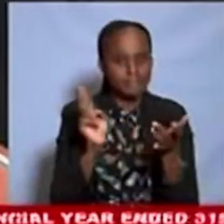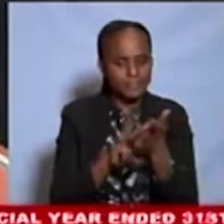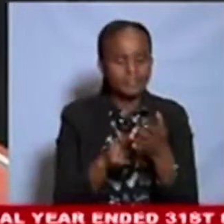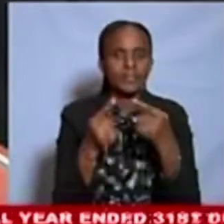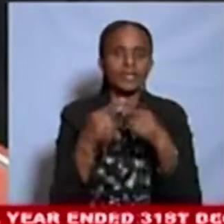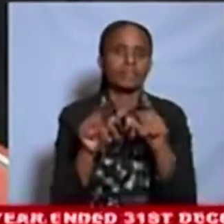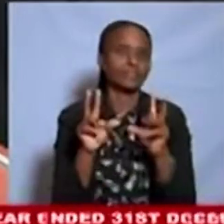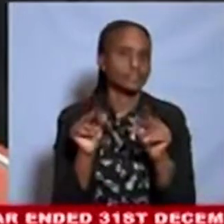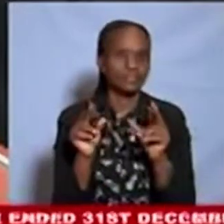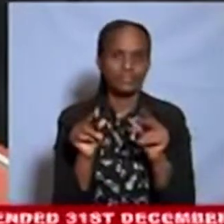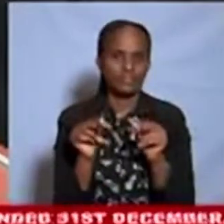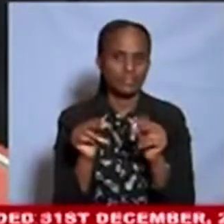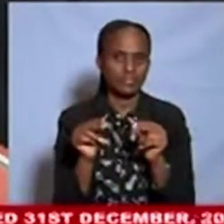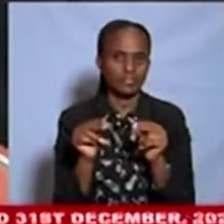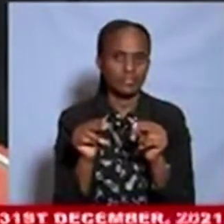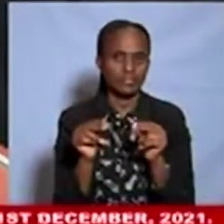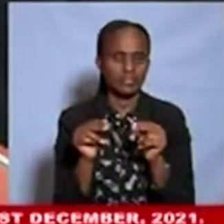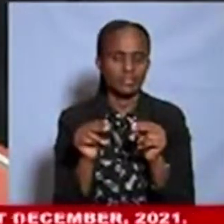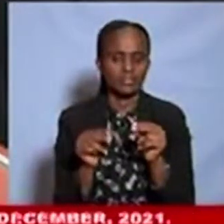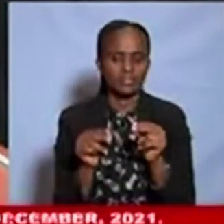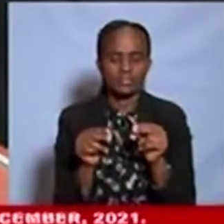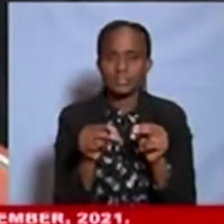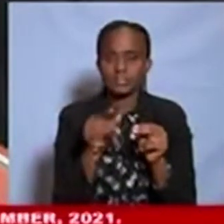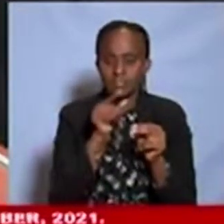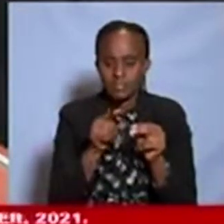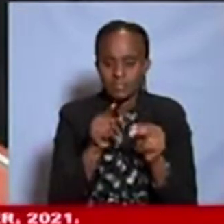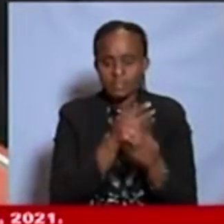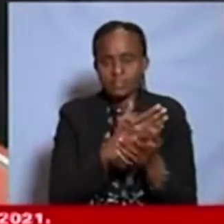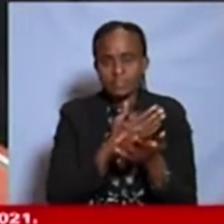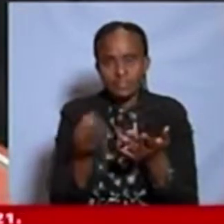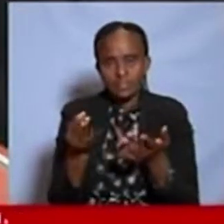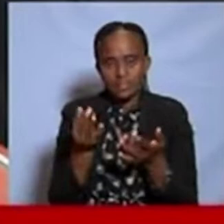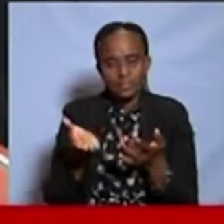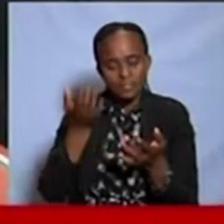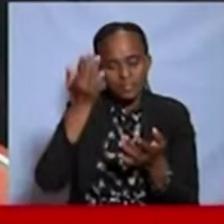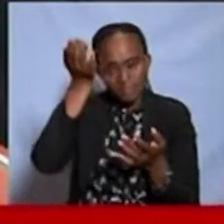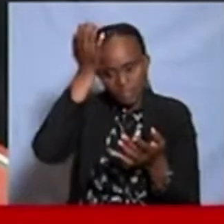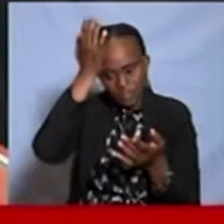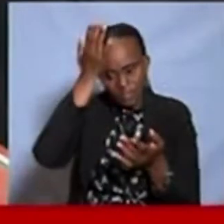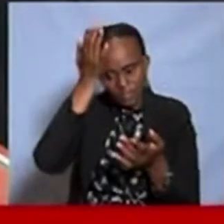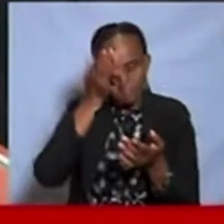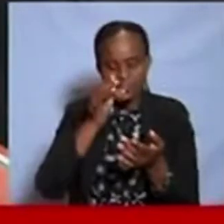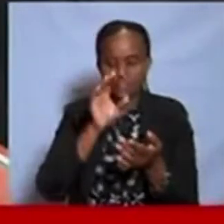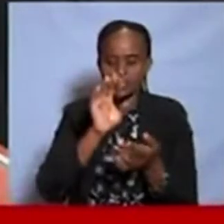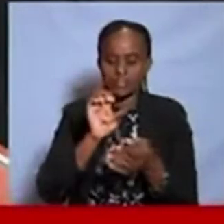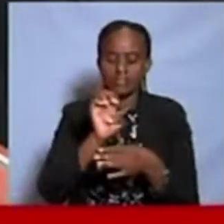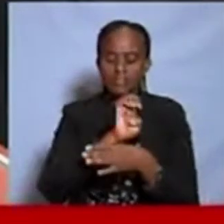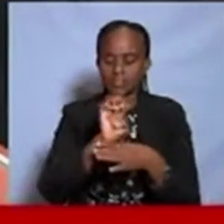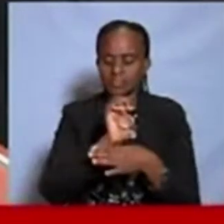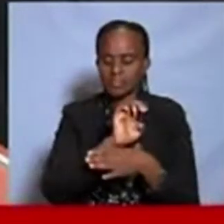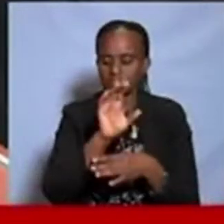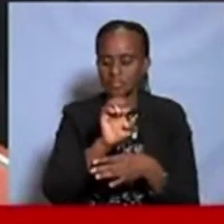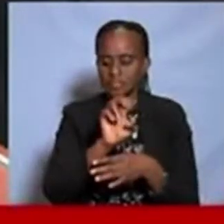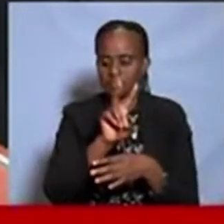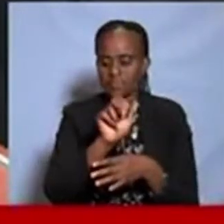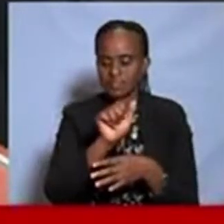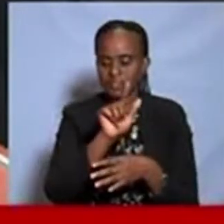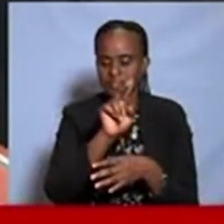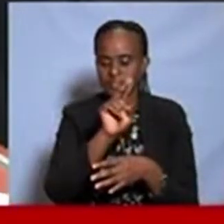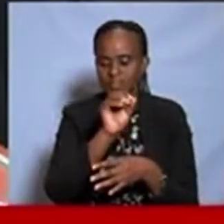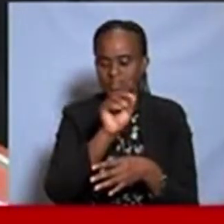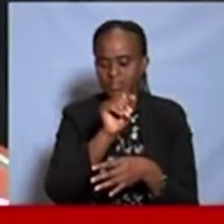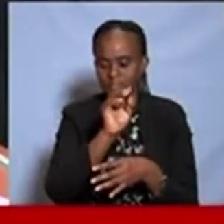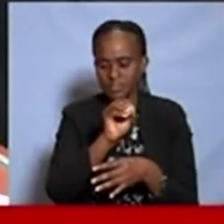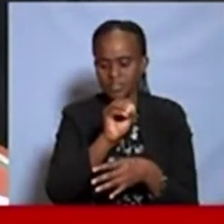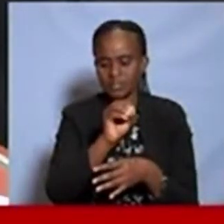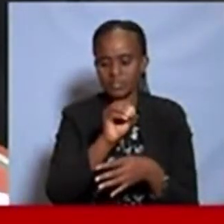itself. On failure to update the valuation roll chair, the cause of